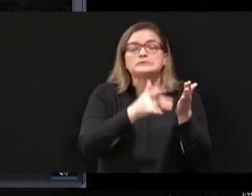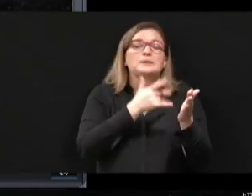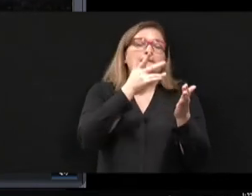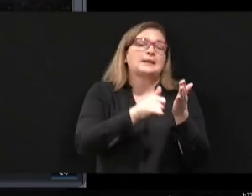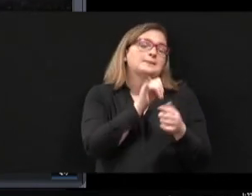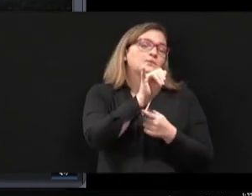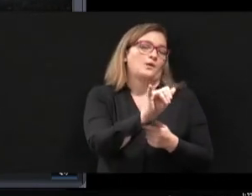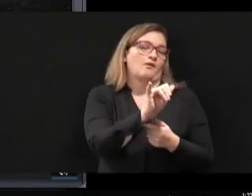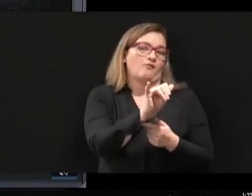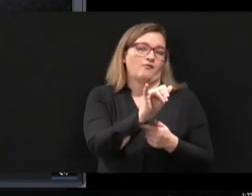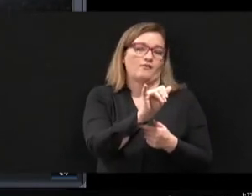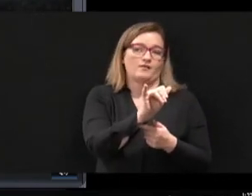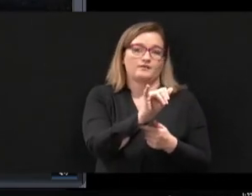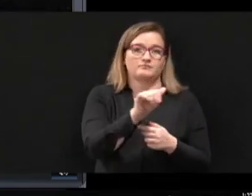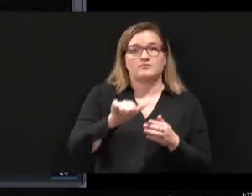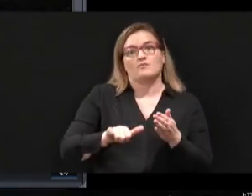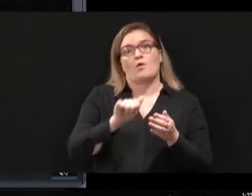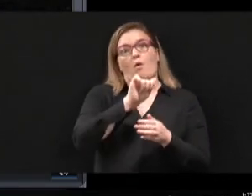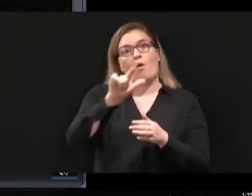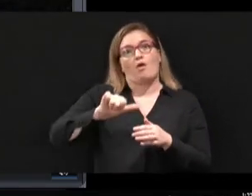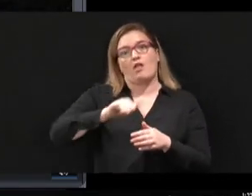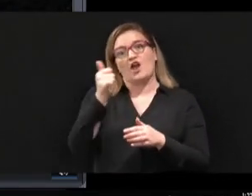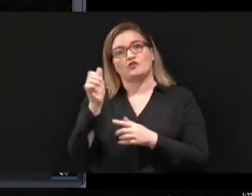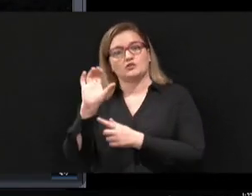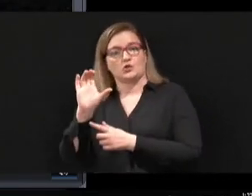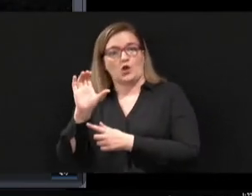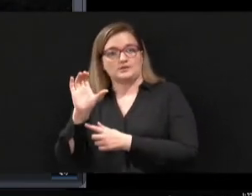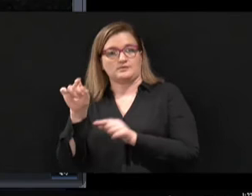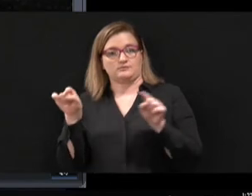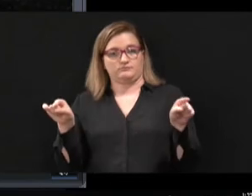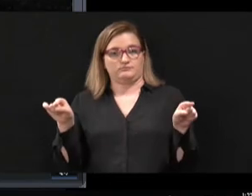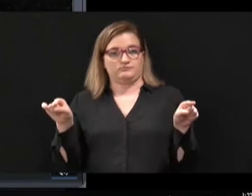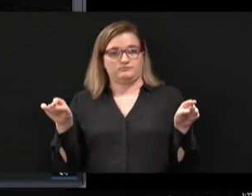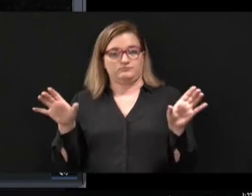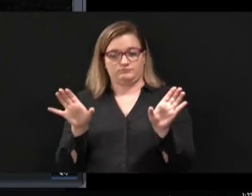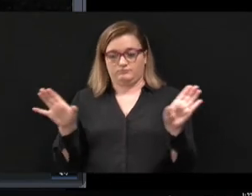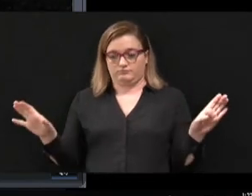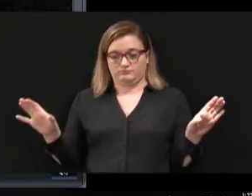Y, and everything else is a consonant.